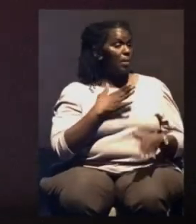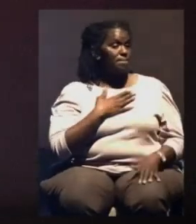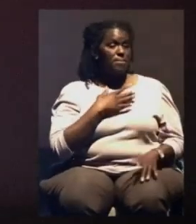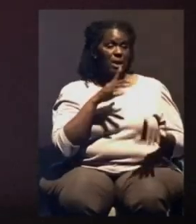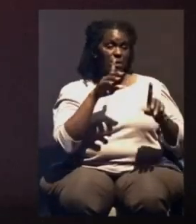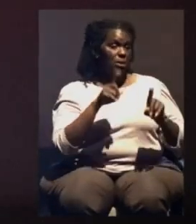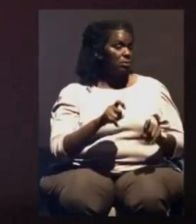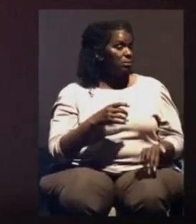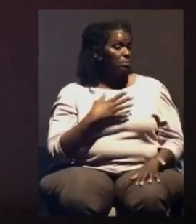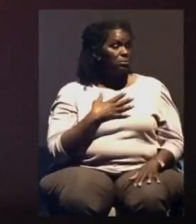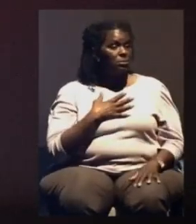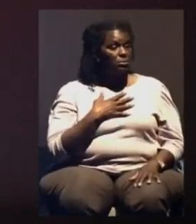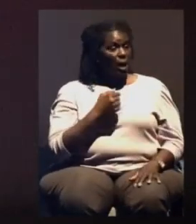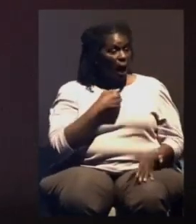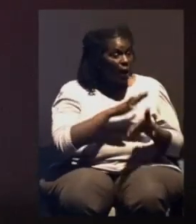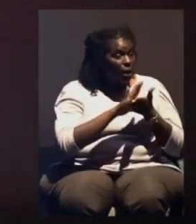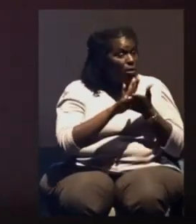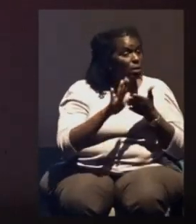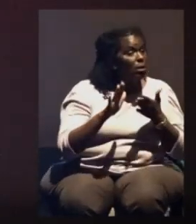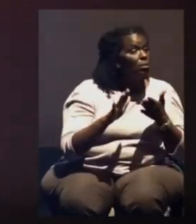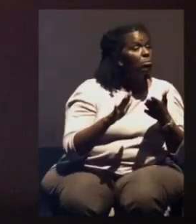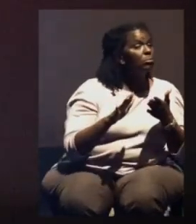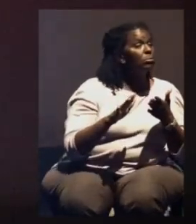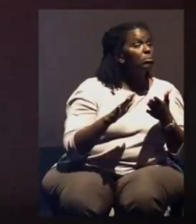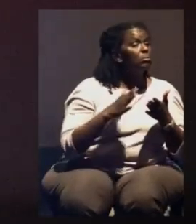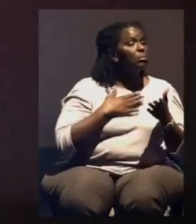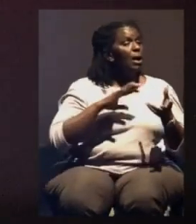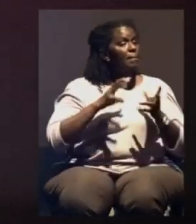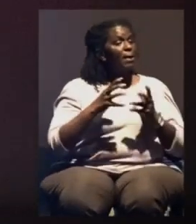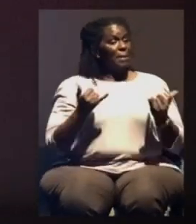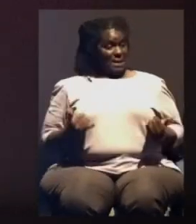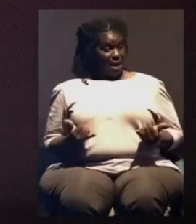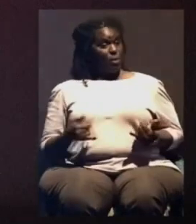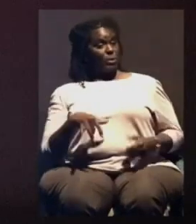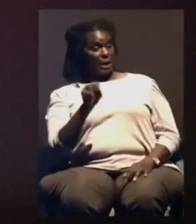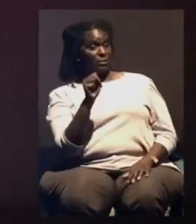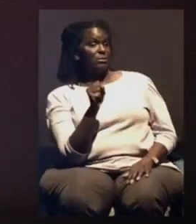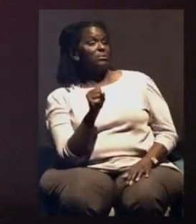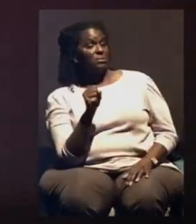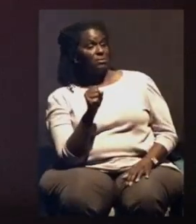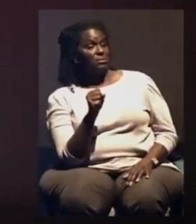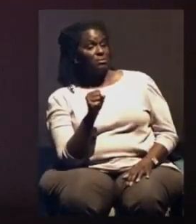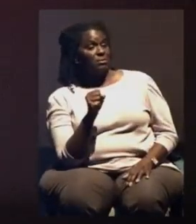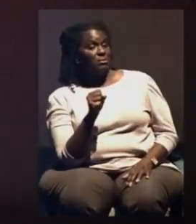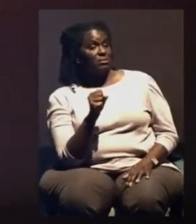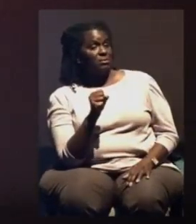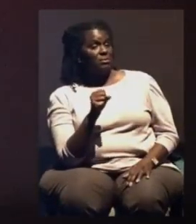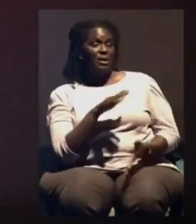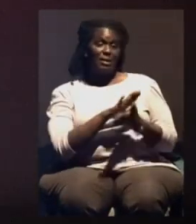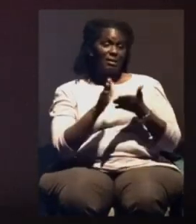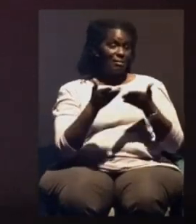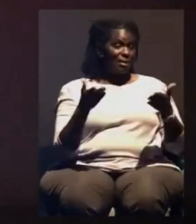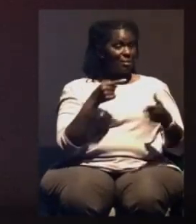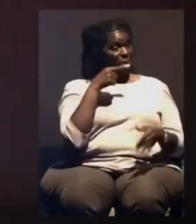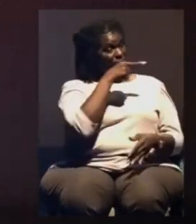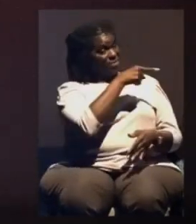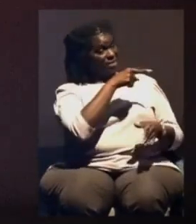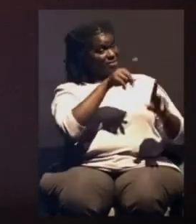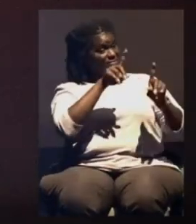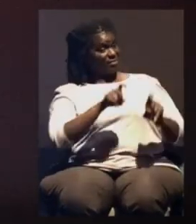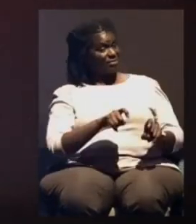that test. Did I clean up after myself? No, I didn't. But I do now. The nice thing about this